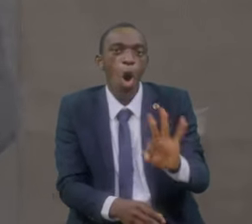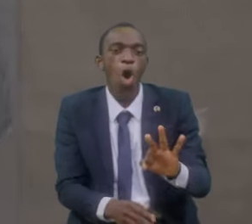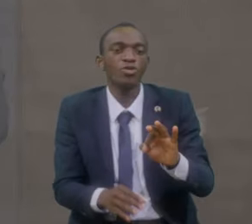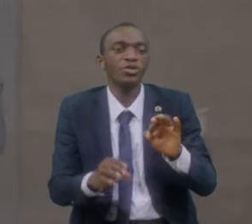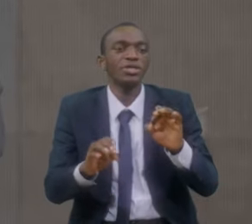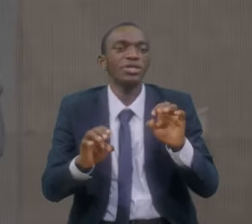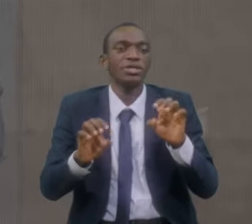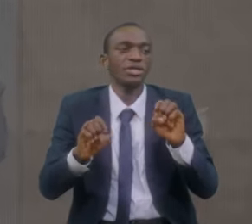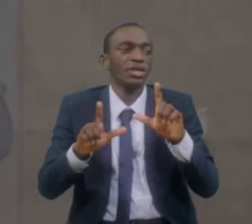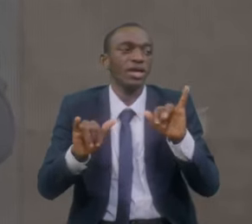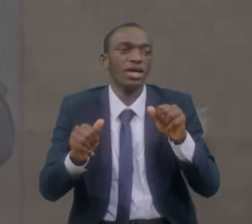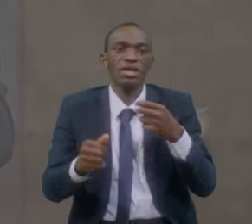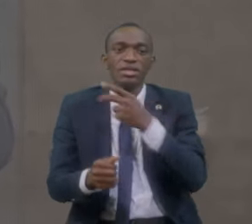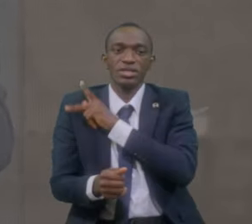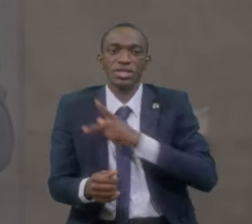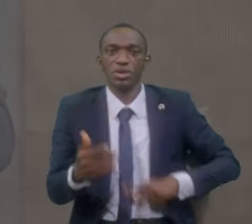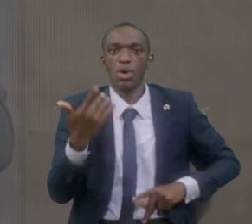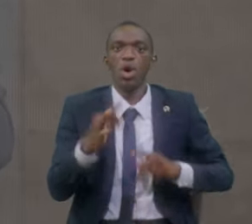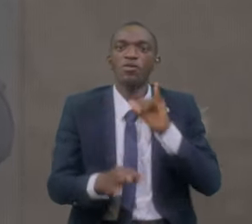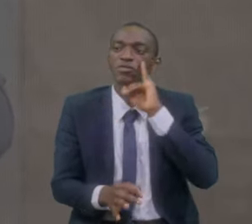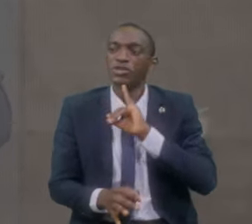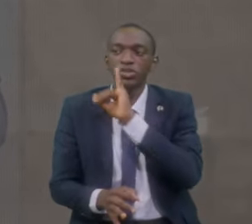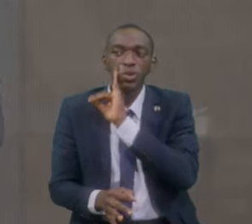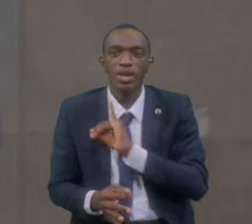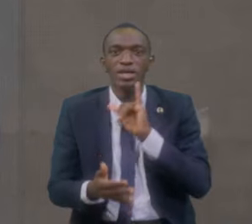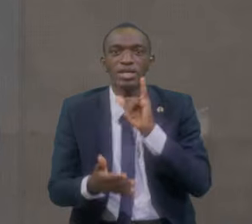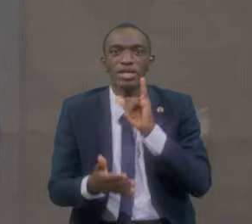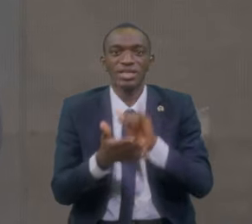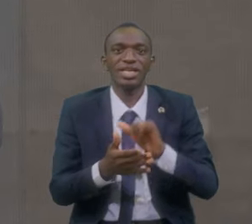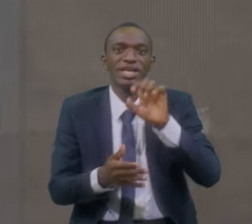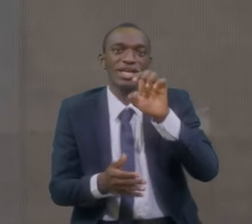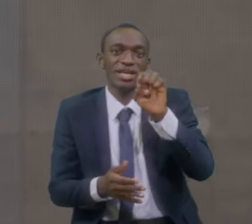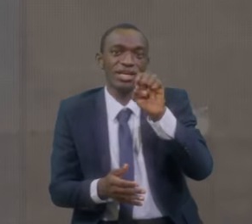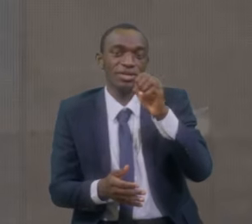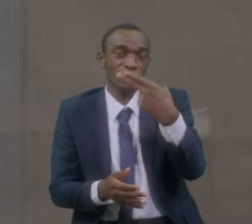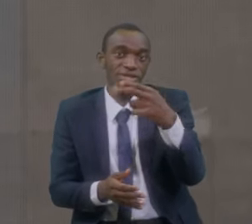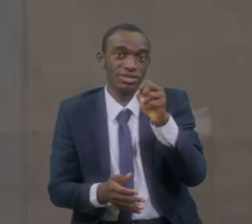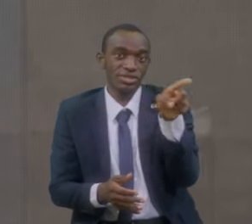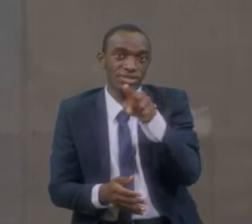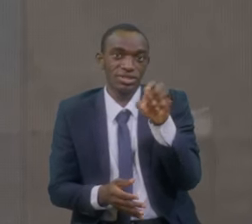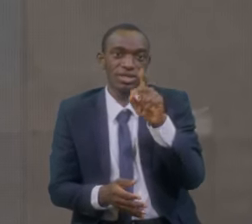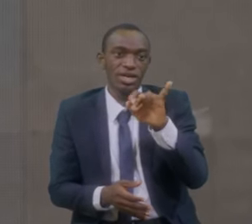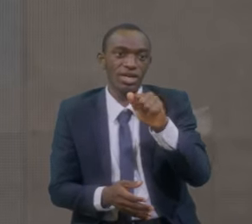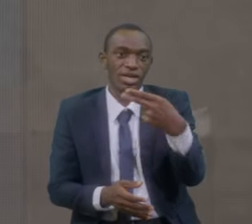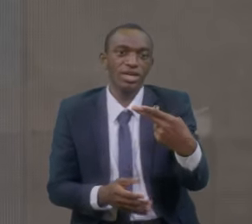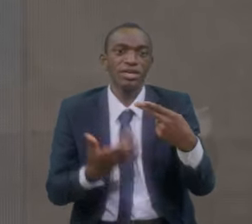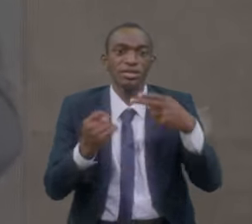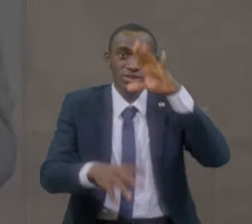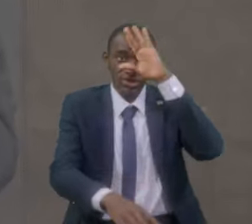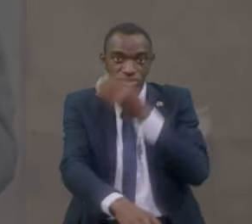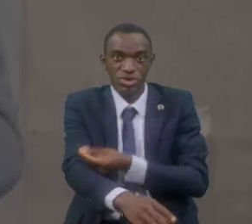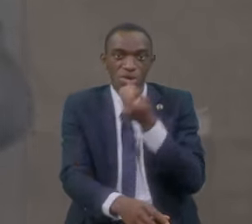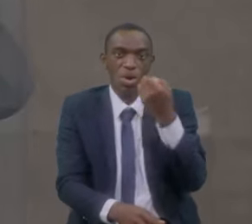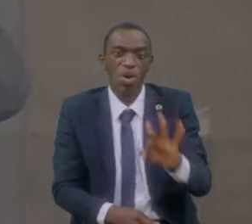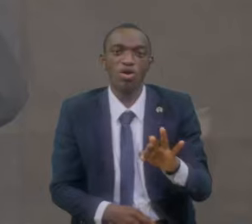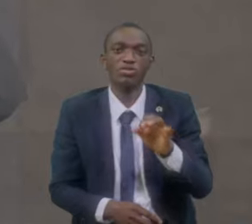Israel, that Ezekiah, the son of Ahaz, not Ahab,